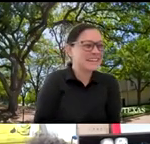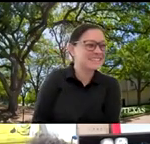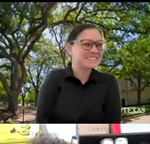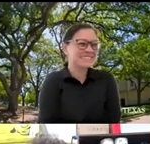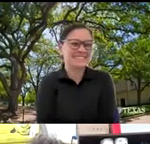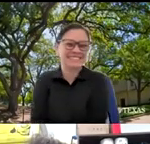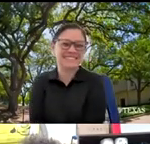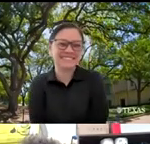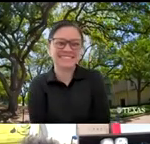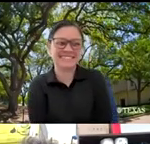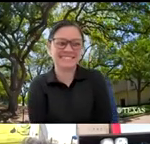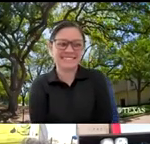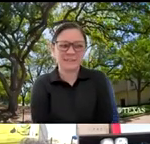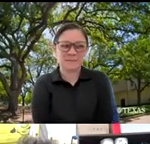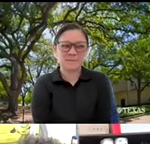Alfirma Giles?